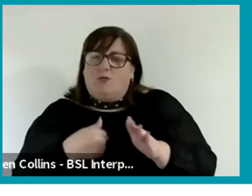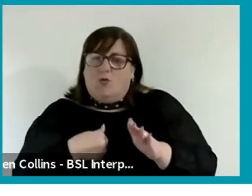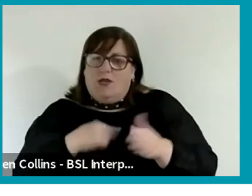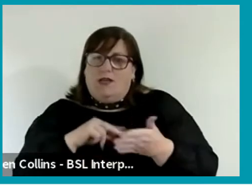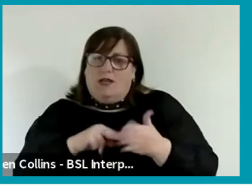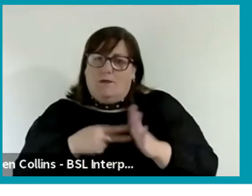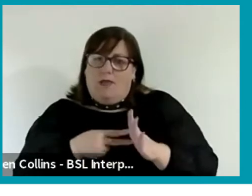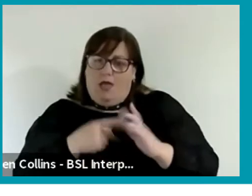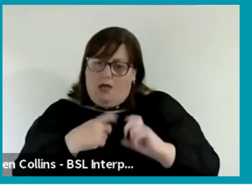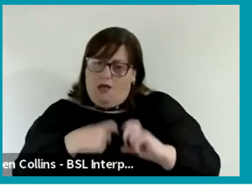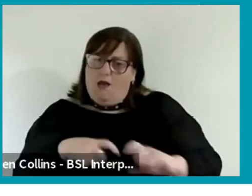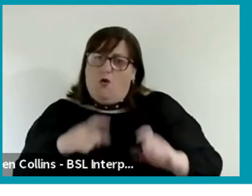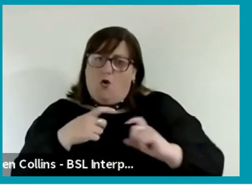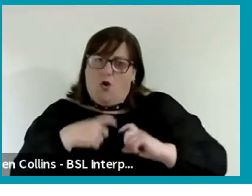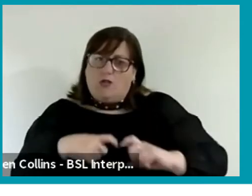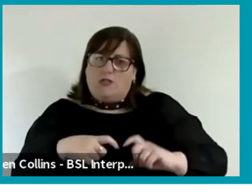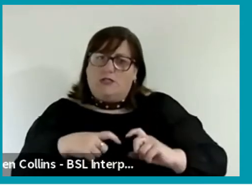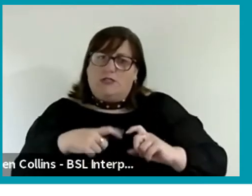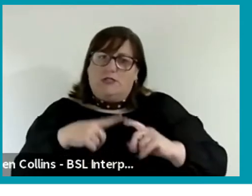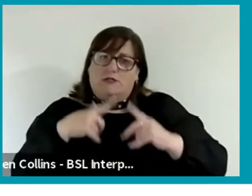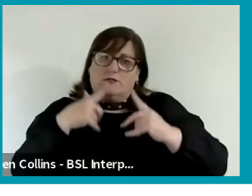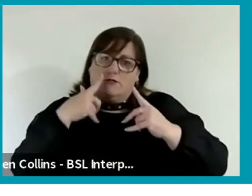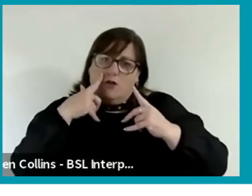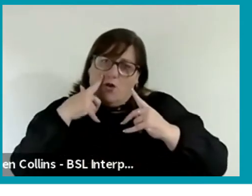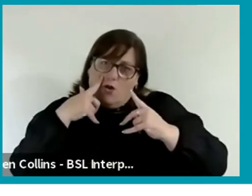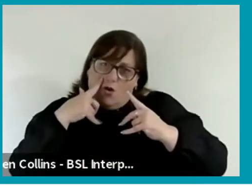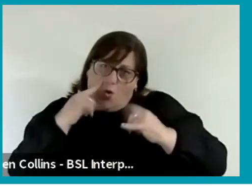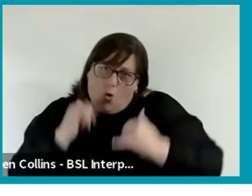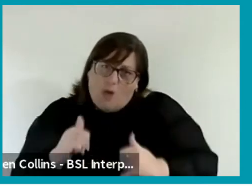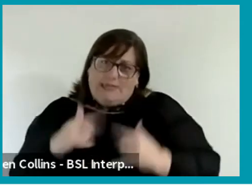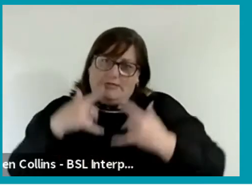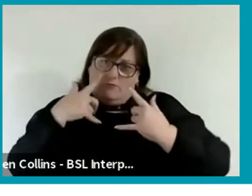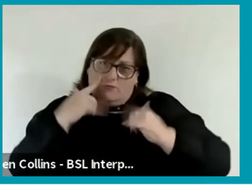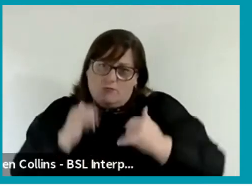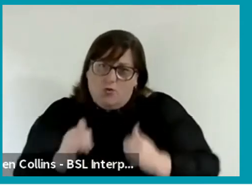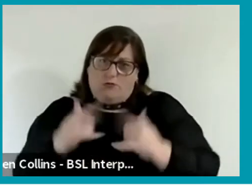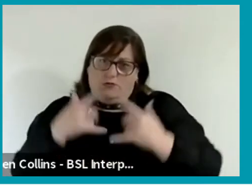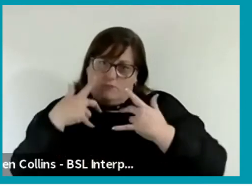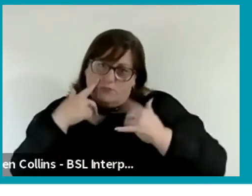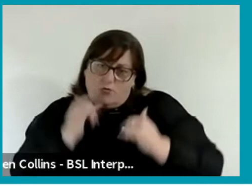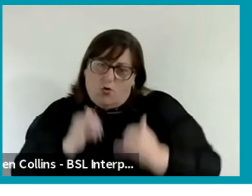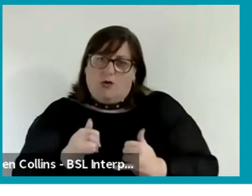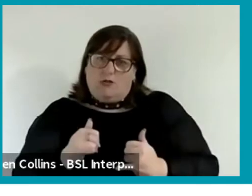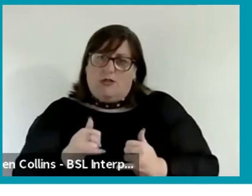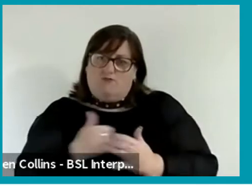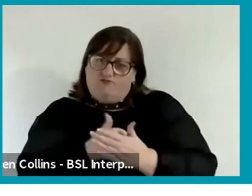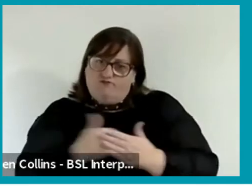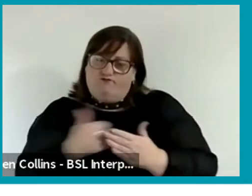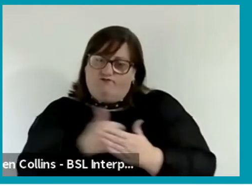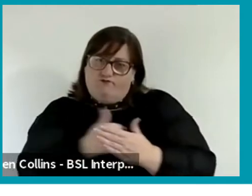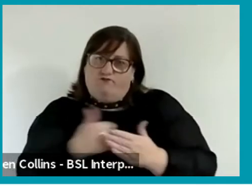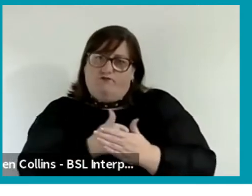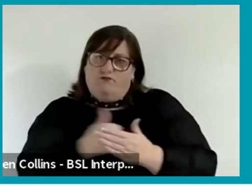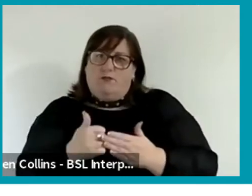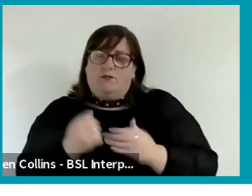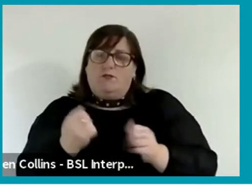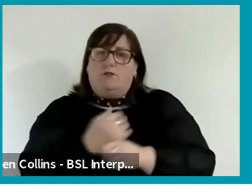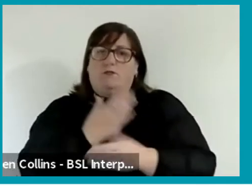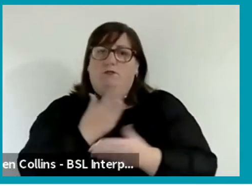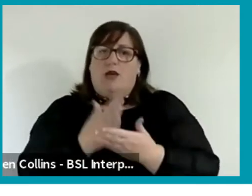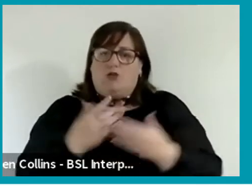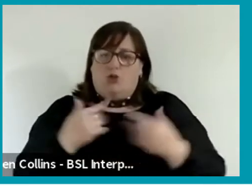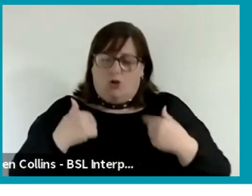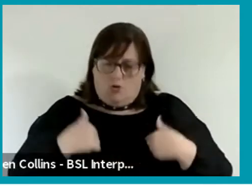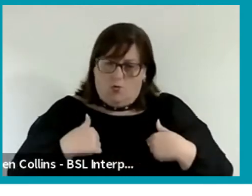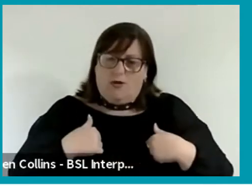do, and instead of focusing on what we know and making sure it is as inclusive as